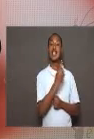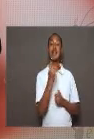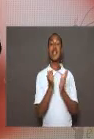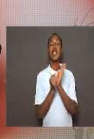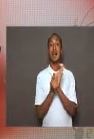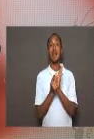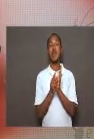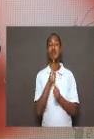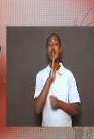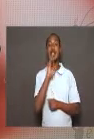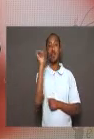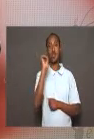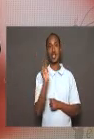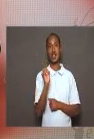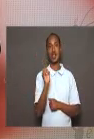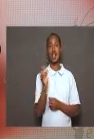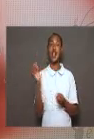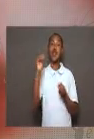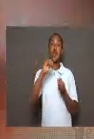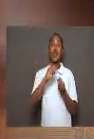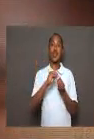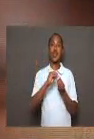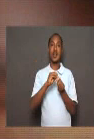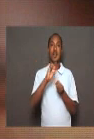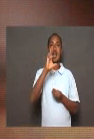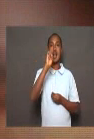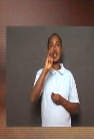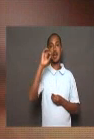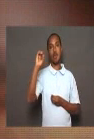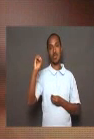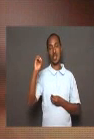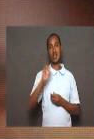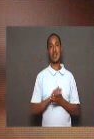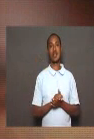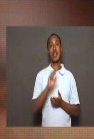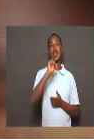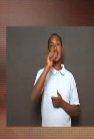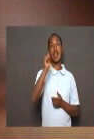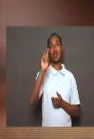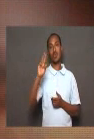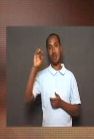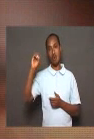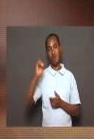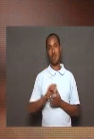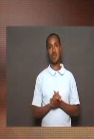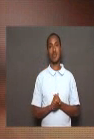of basic oxides include lithium oxide, sodium